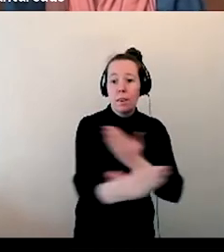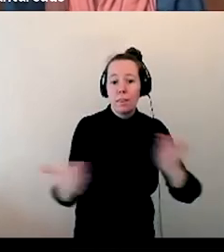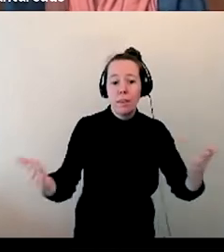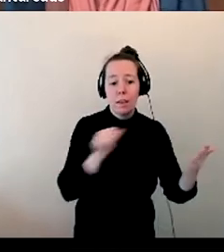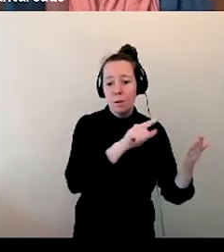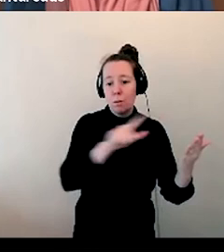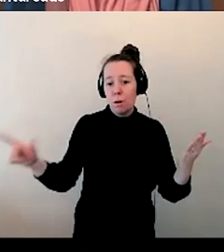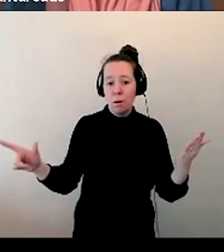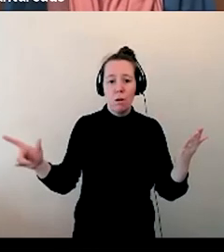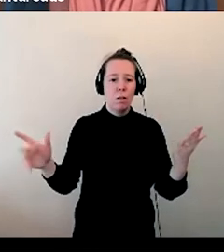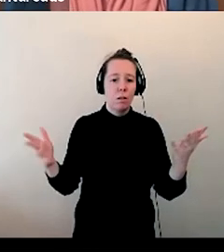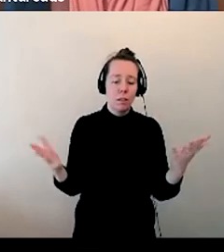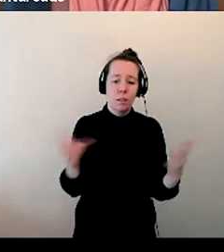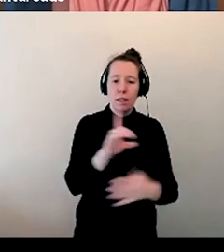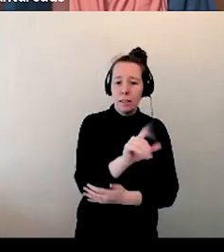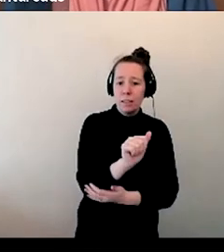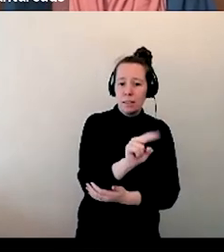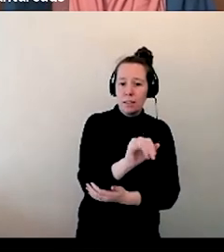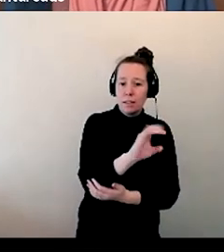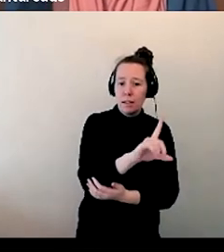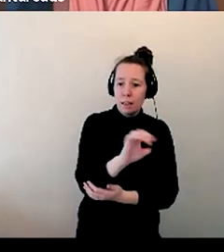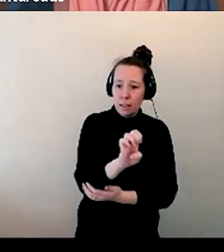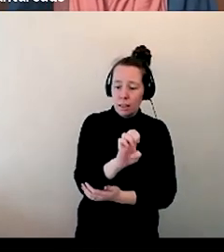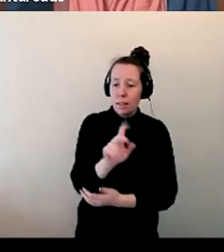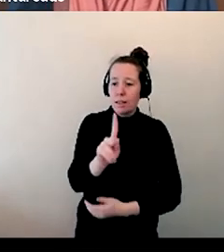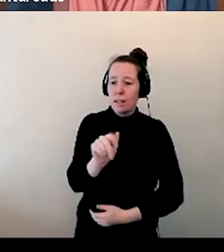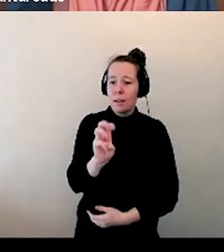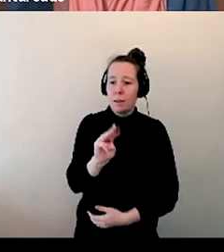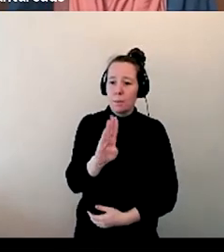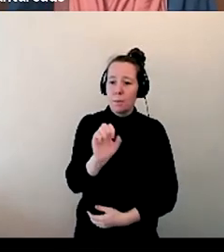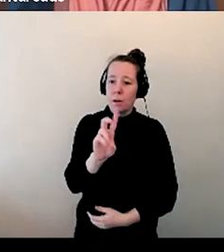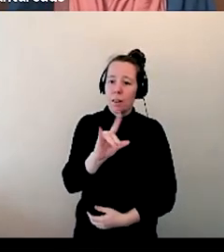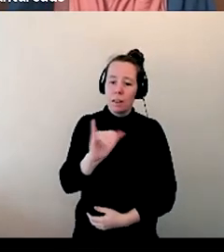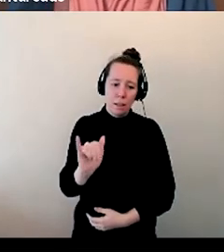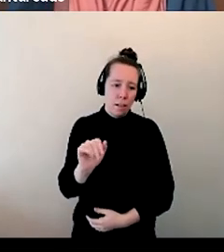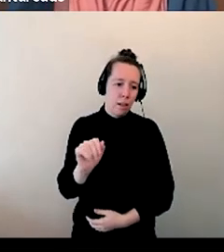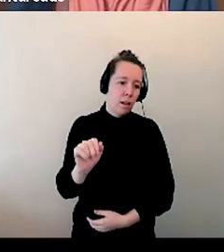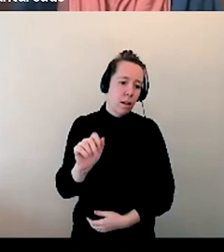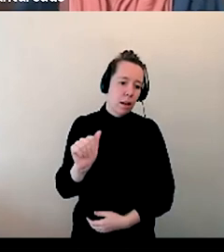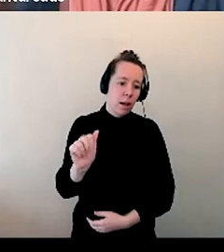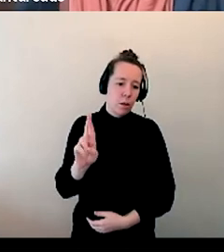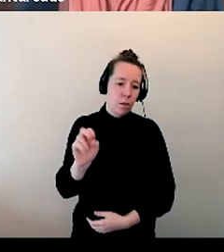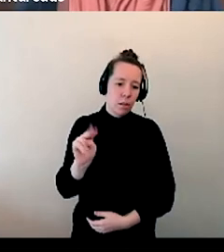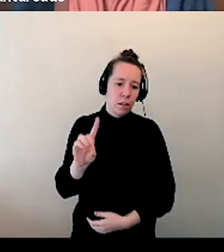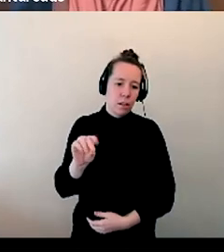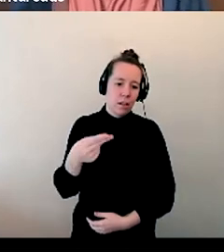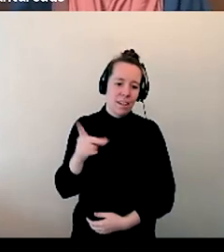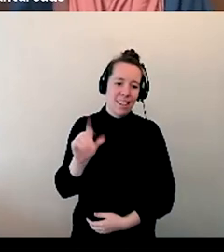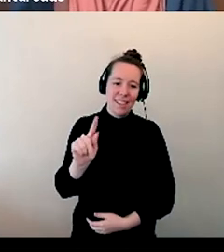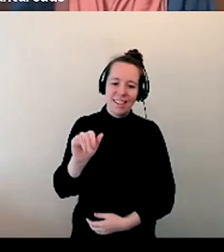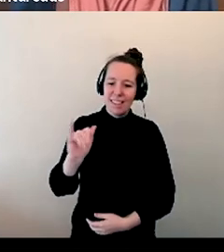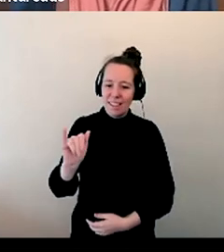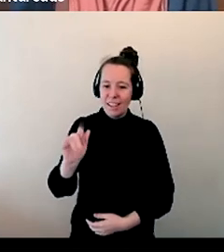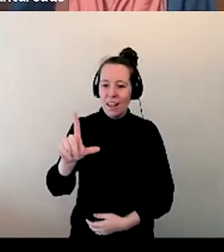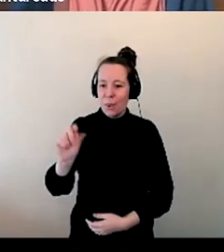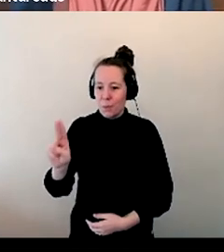Thank you, Lou, Azanta. It has been such a pleasure chatting with you guys, and I wish you all the best in book talking, and